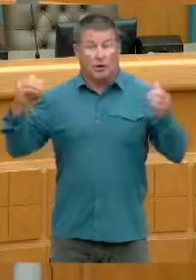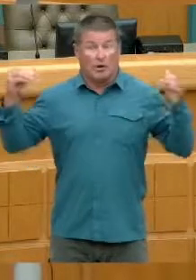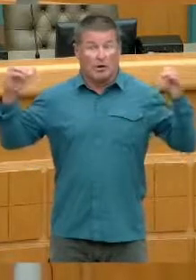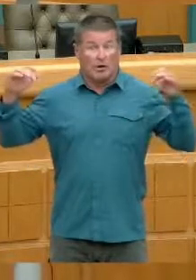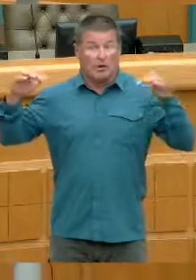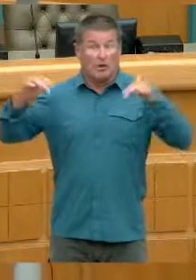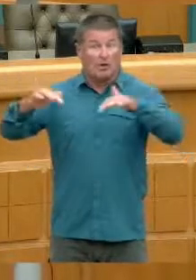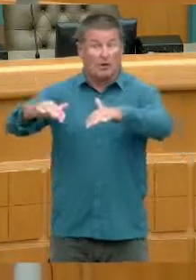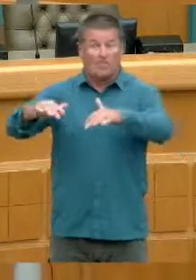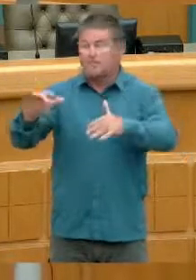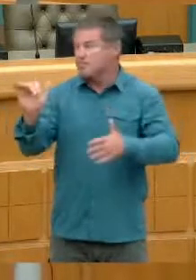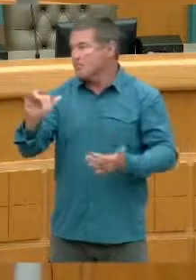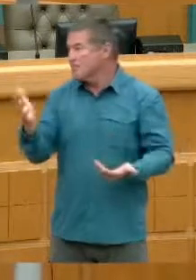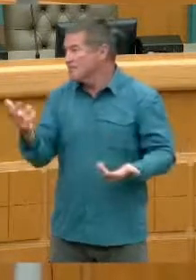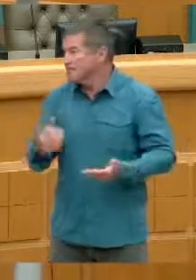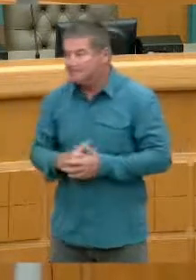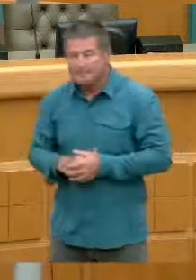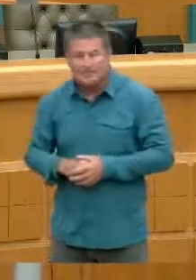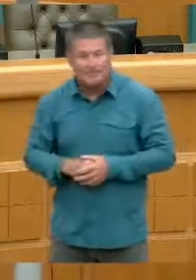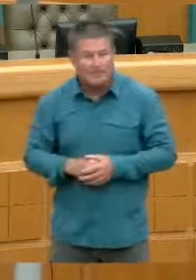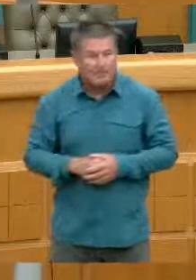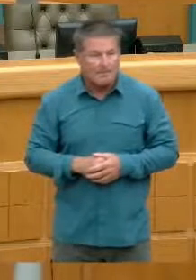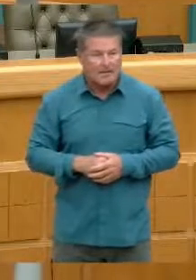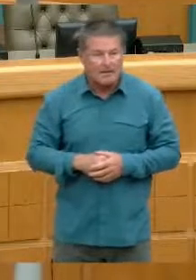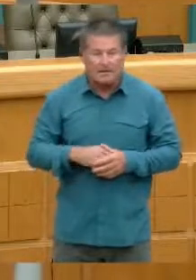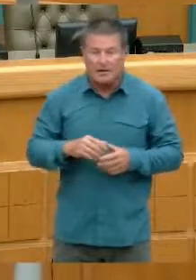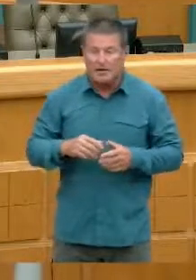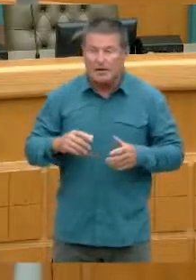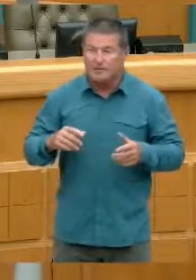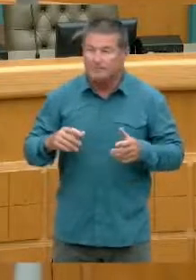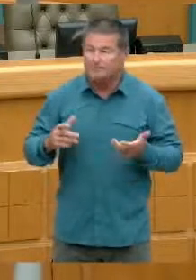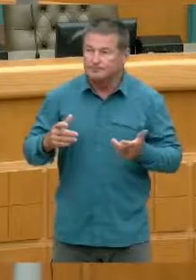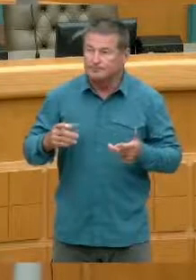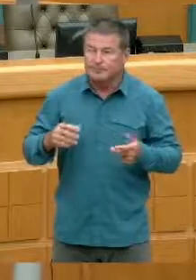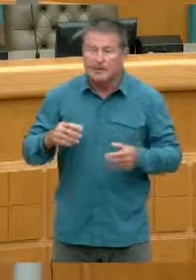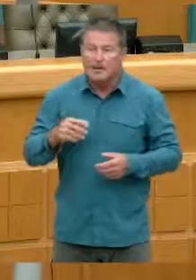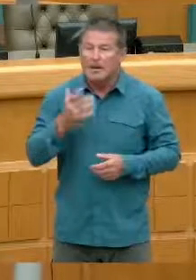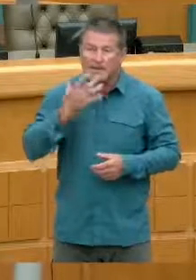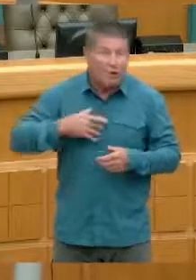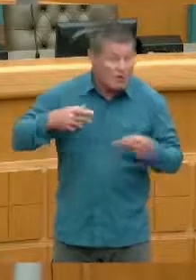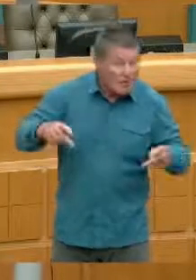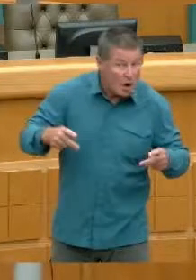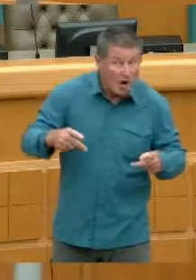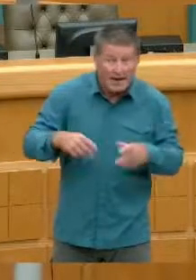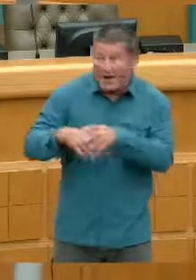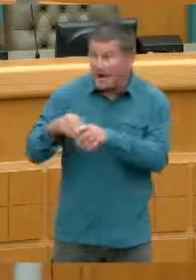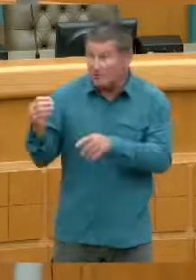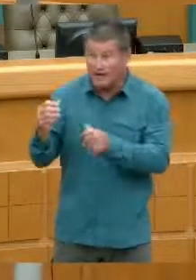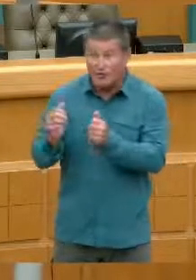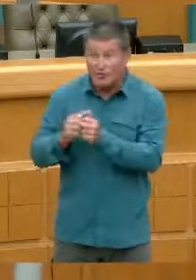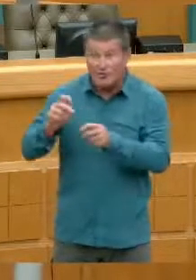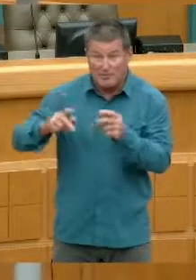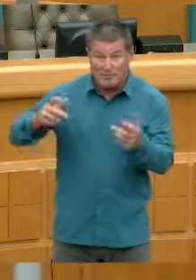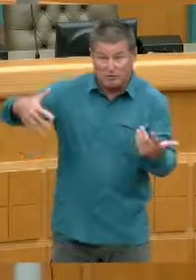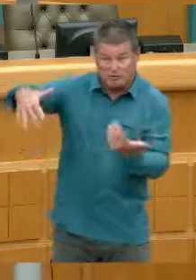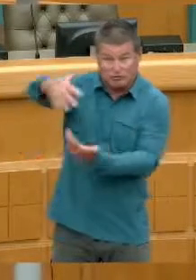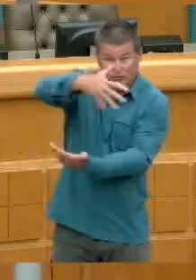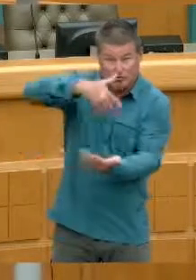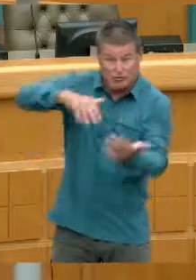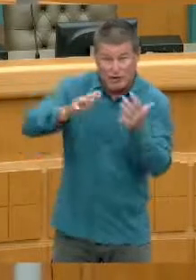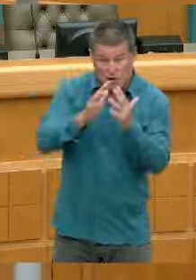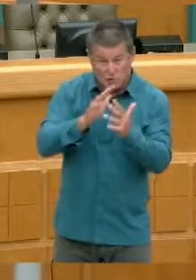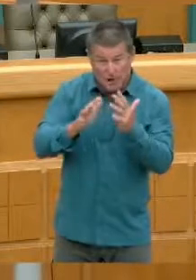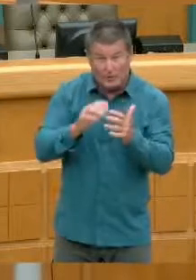gatherings where you're having like a closed setting, where you're having like a birthday party and you're outside, but it's kind of a crowded